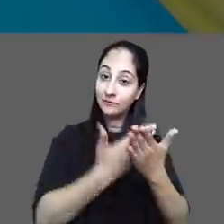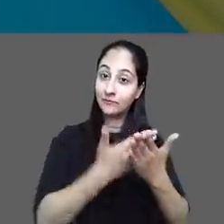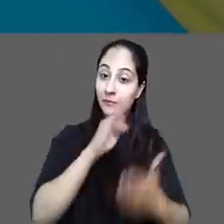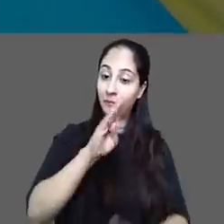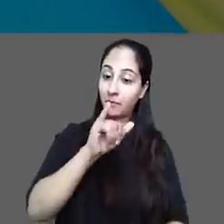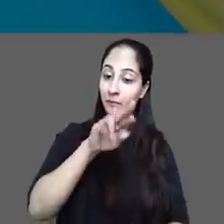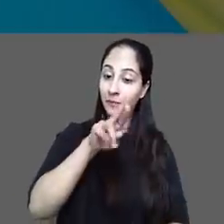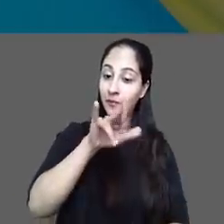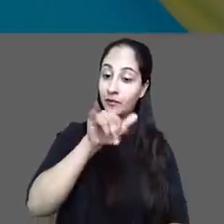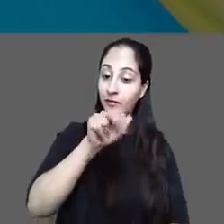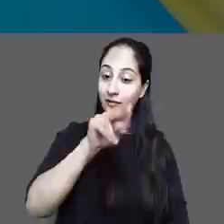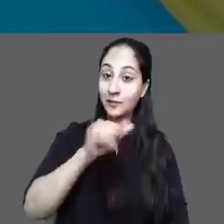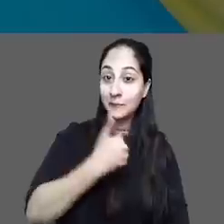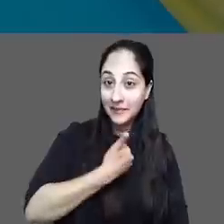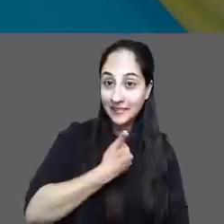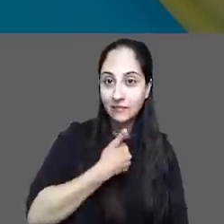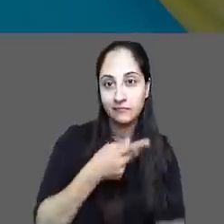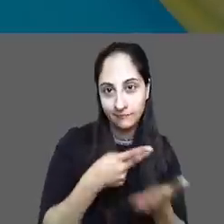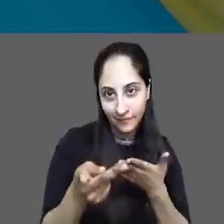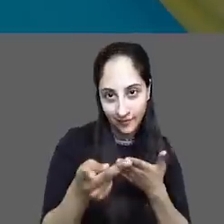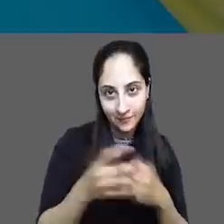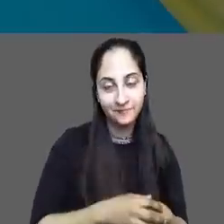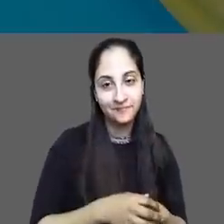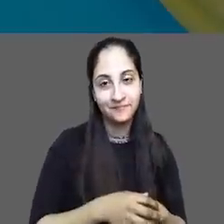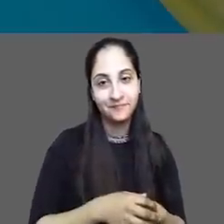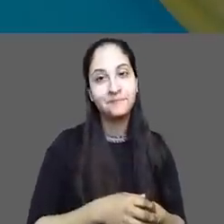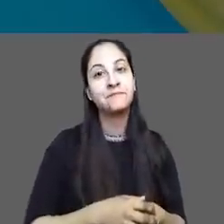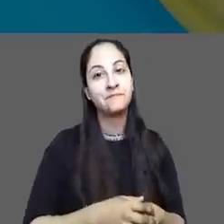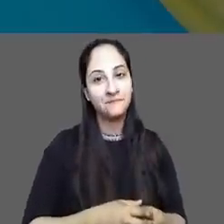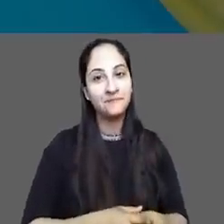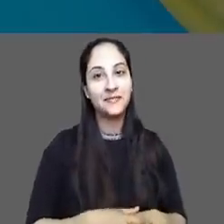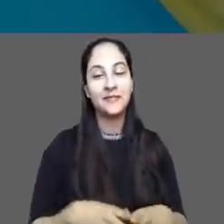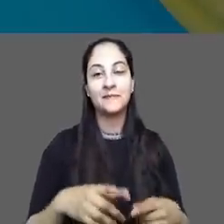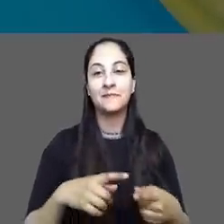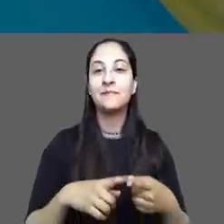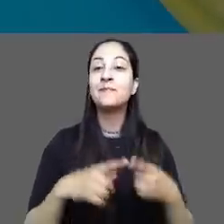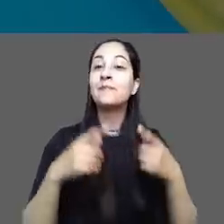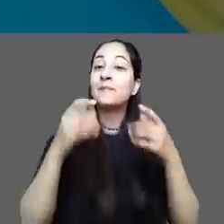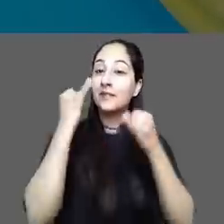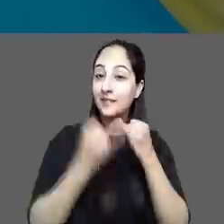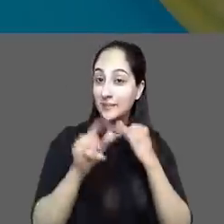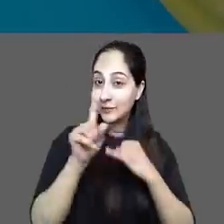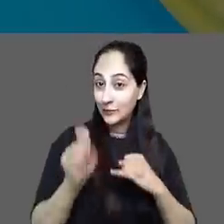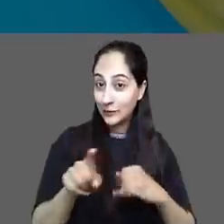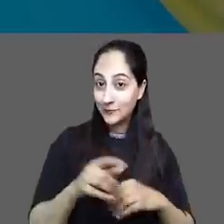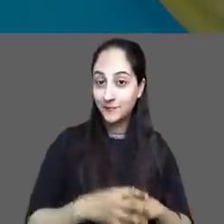biryani and it was a miserable failure. So I'm glad it is biryani from a trusted vendor,